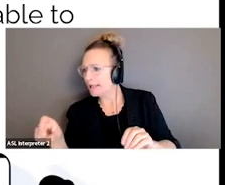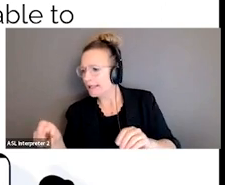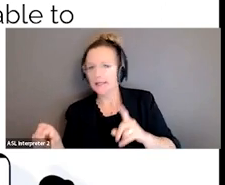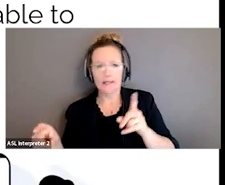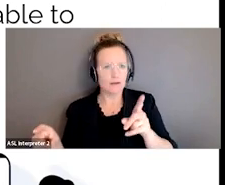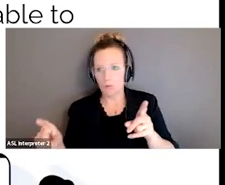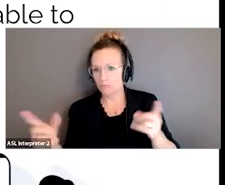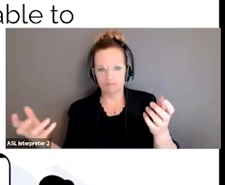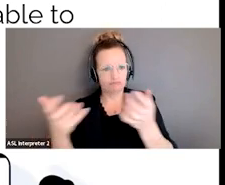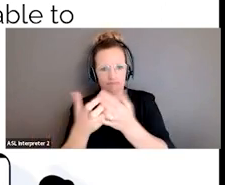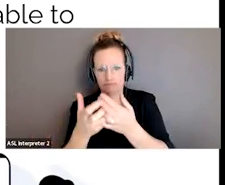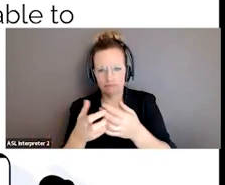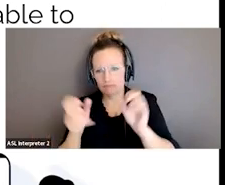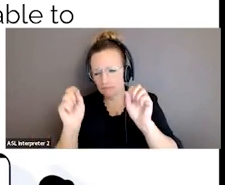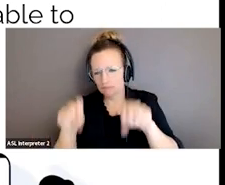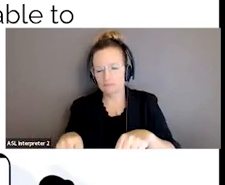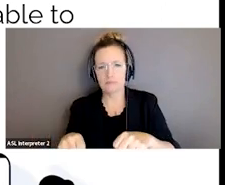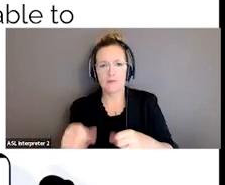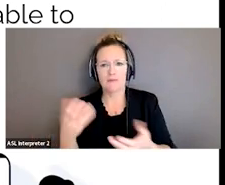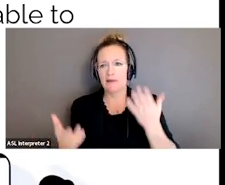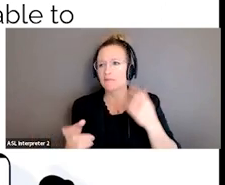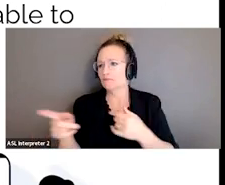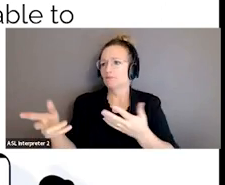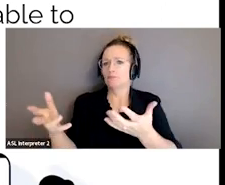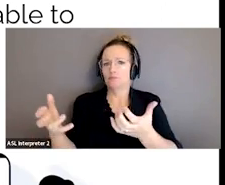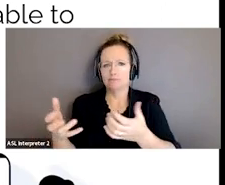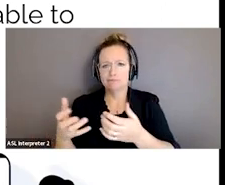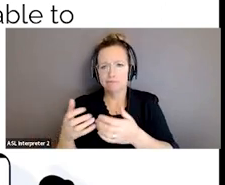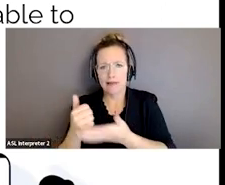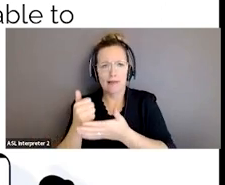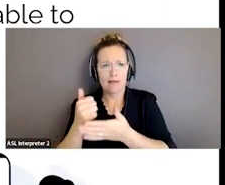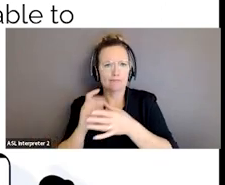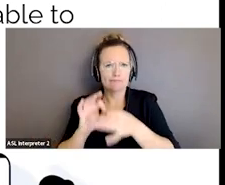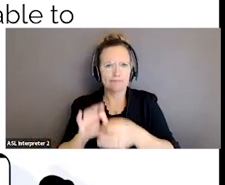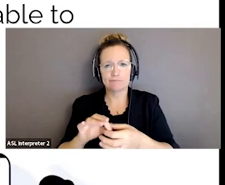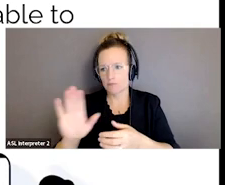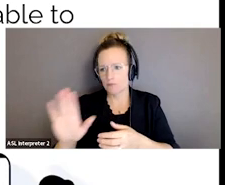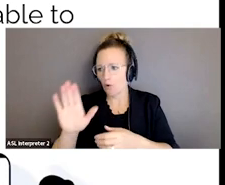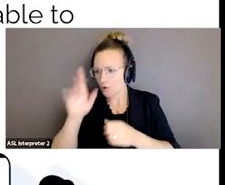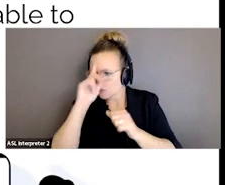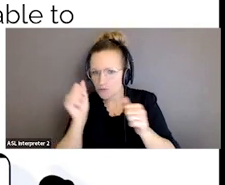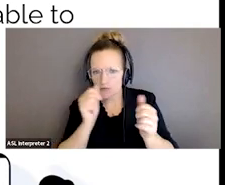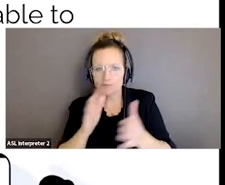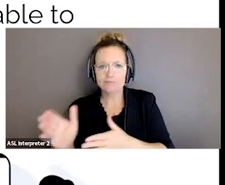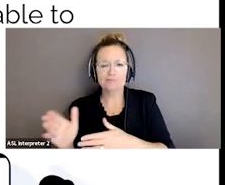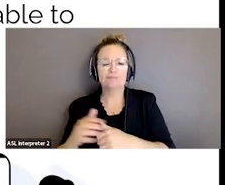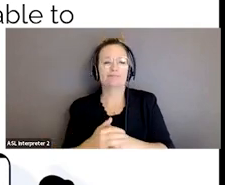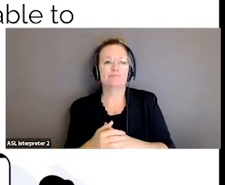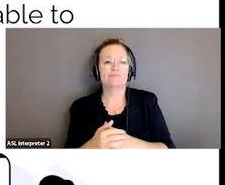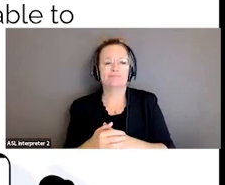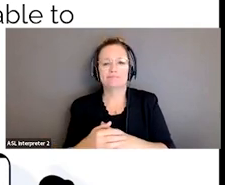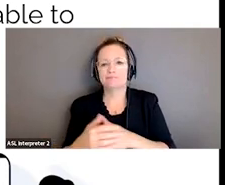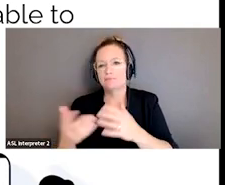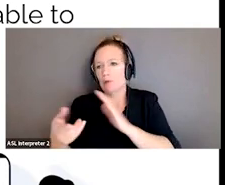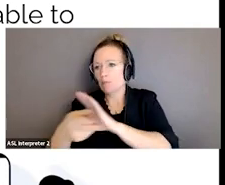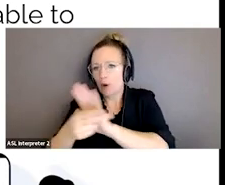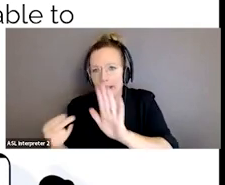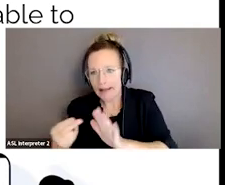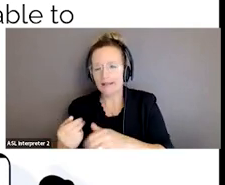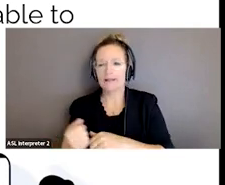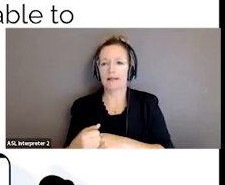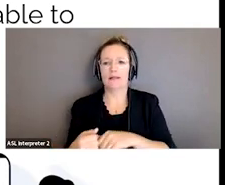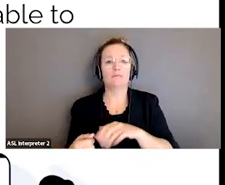identified. So if you have a need in branding or IP strategy or something like that, we match you up with a mentor that has expertise in